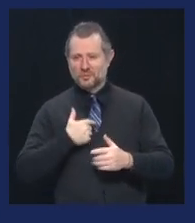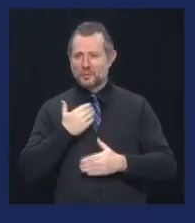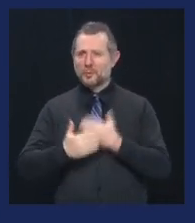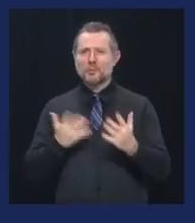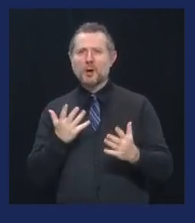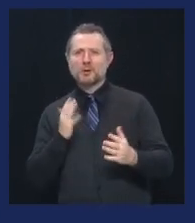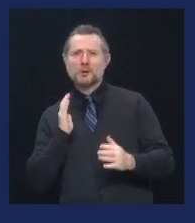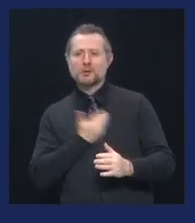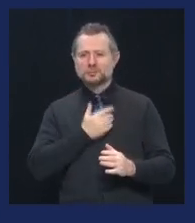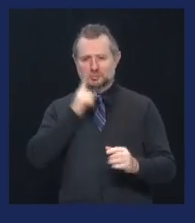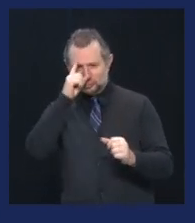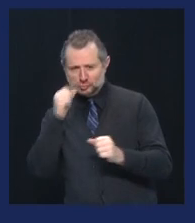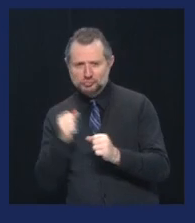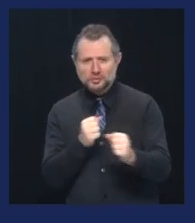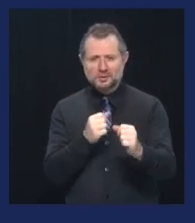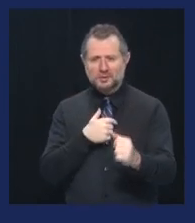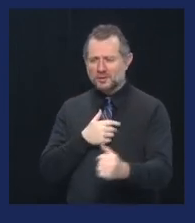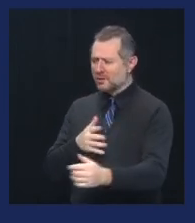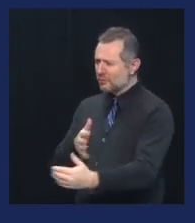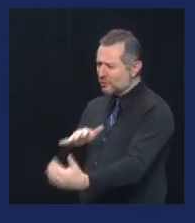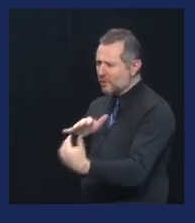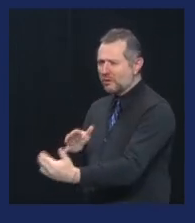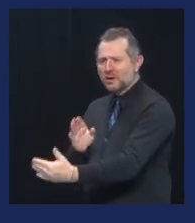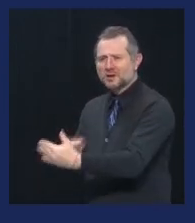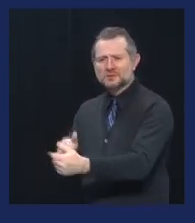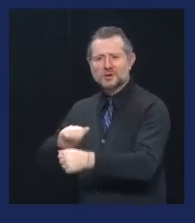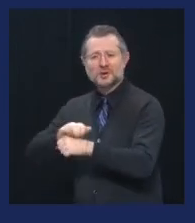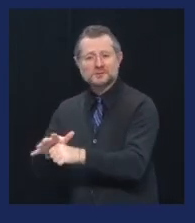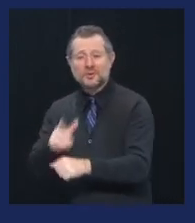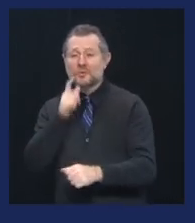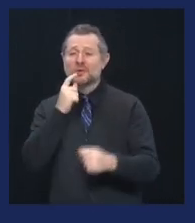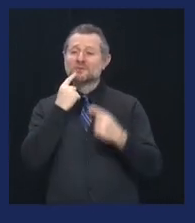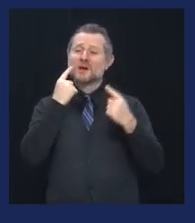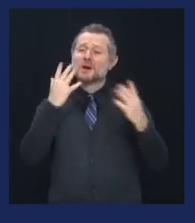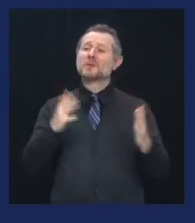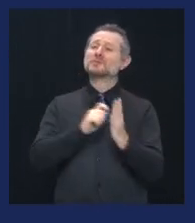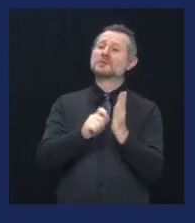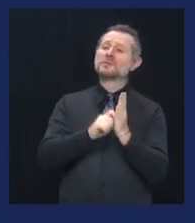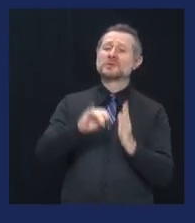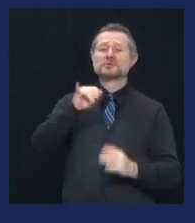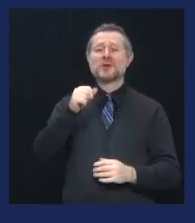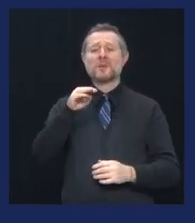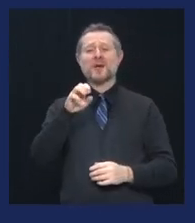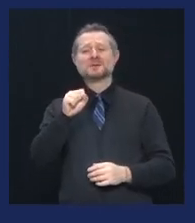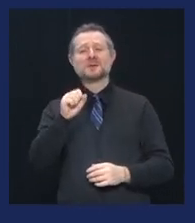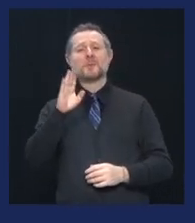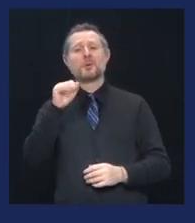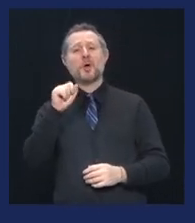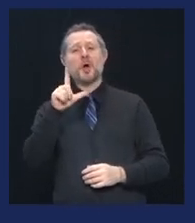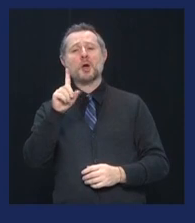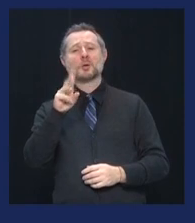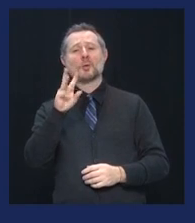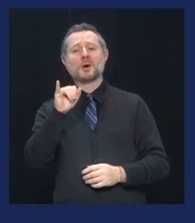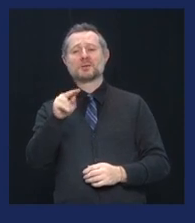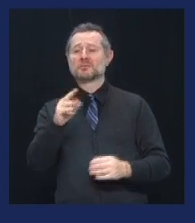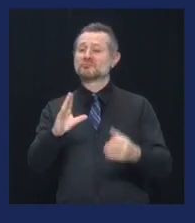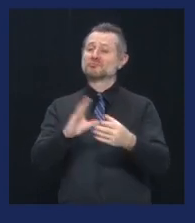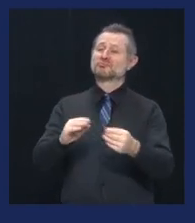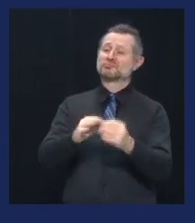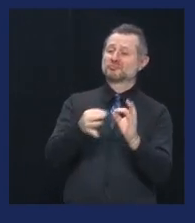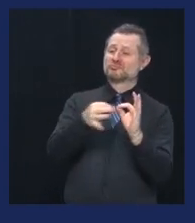great novelist from Harlem, James Baldwin, said, and I quote, "Not everything that is faced can be changed, but nothing can be